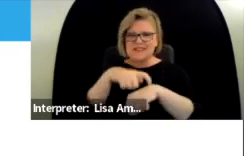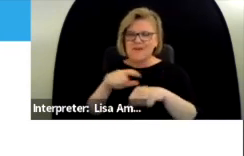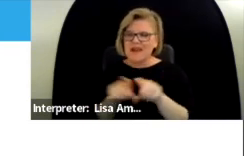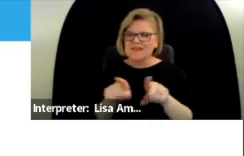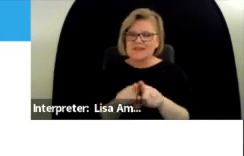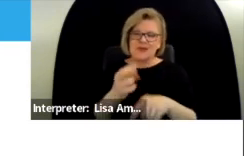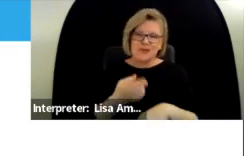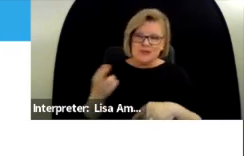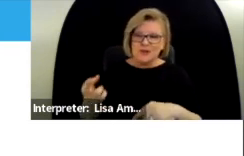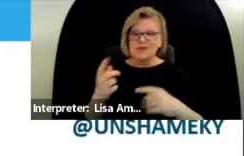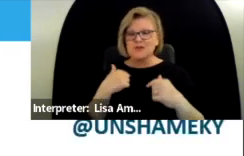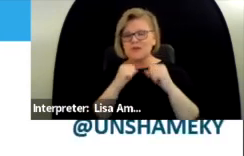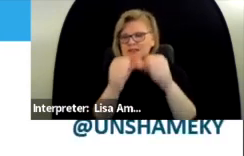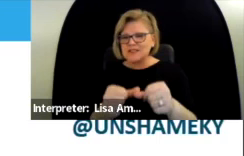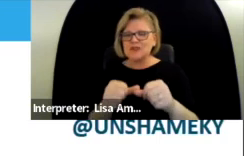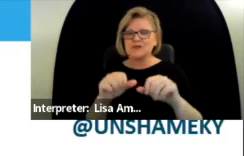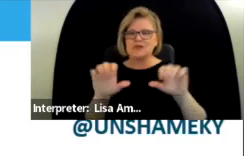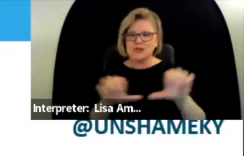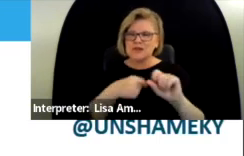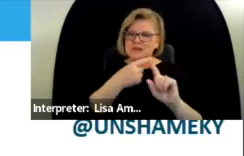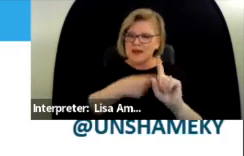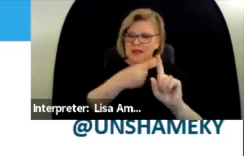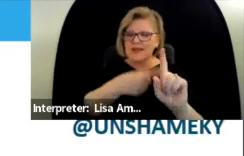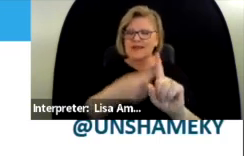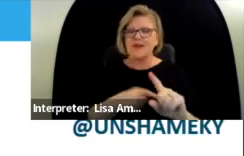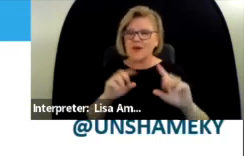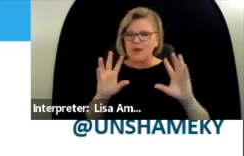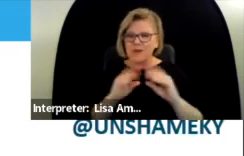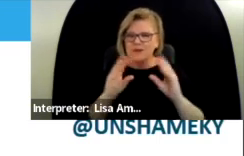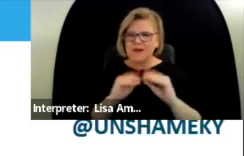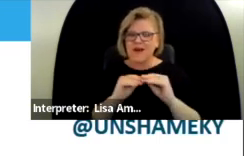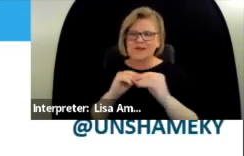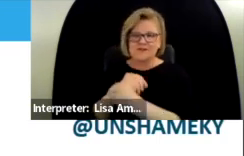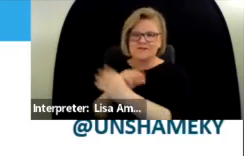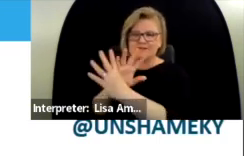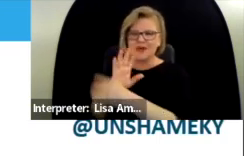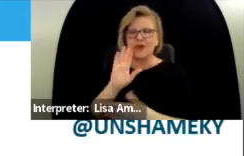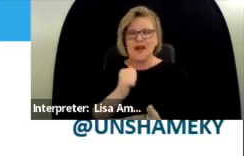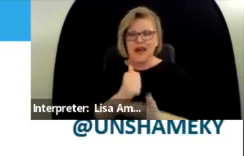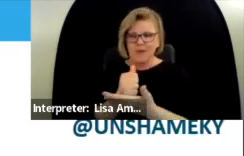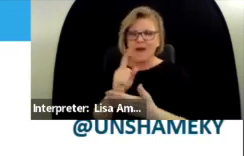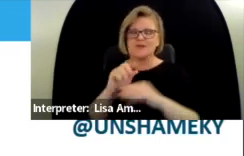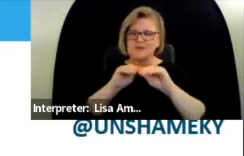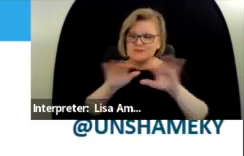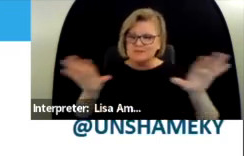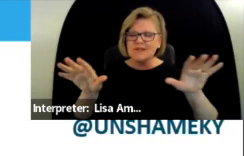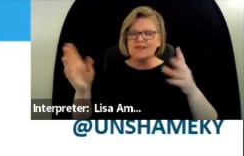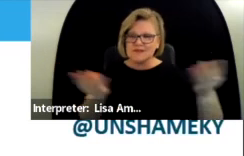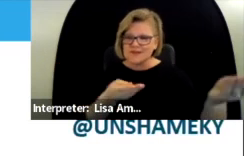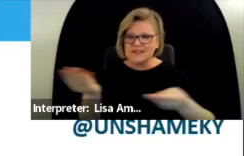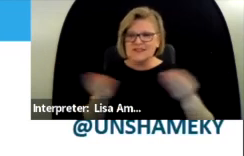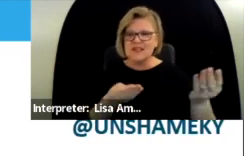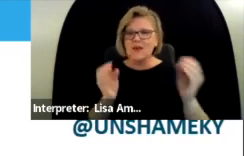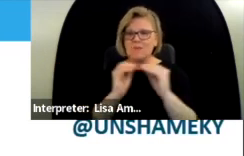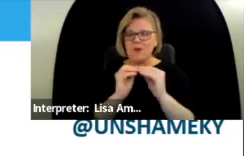continue to put on these webinar series that will allow us to spread this information and facilitate more of these